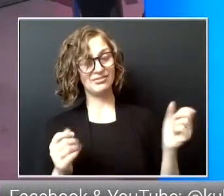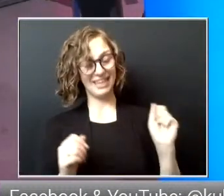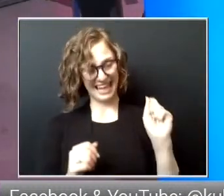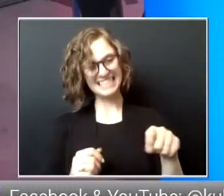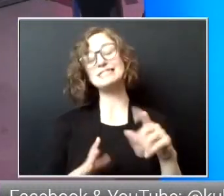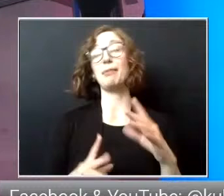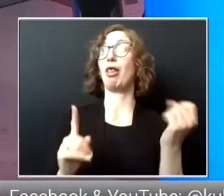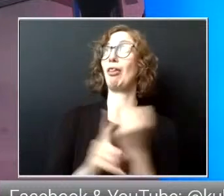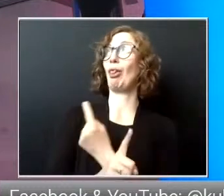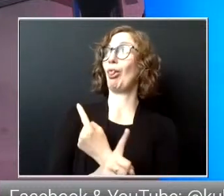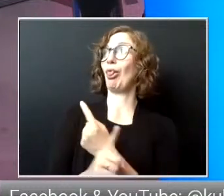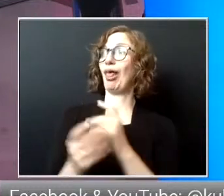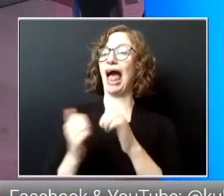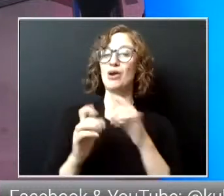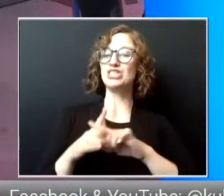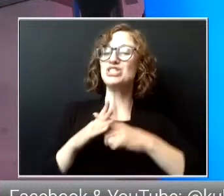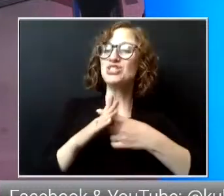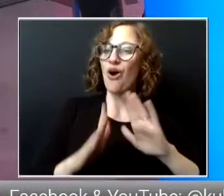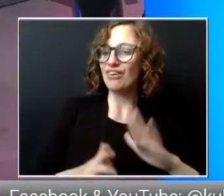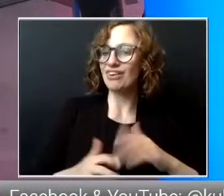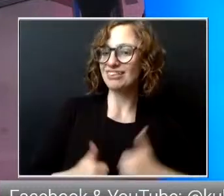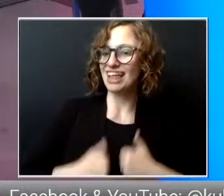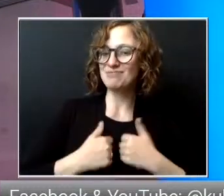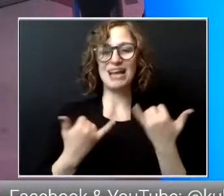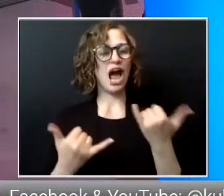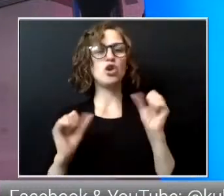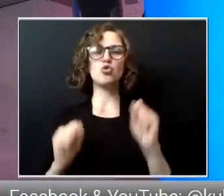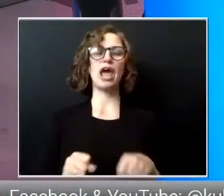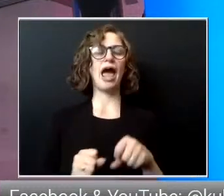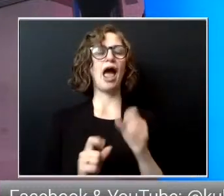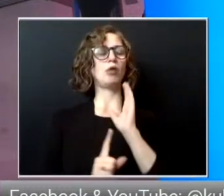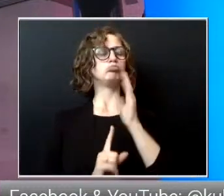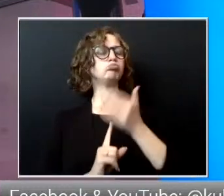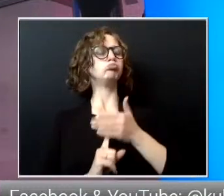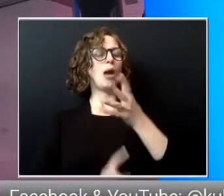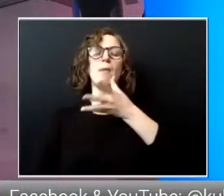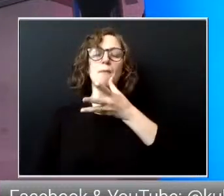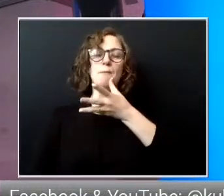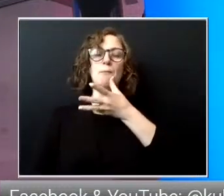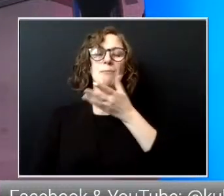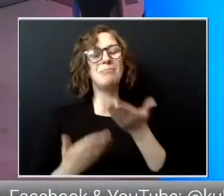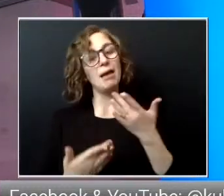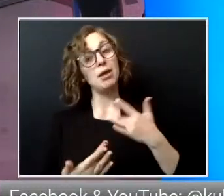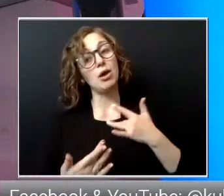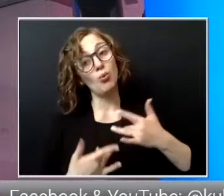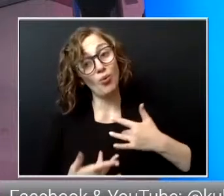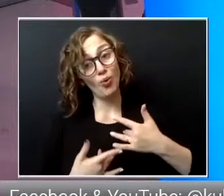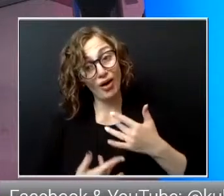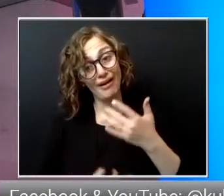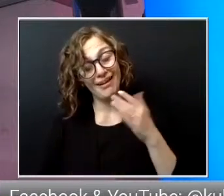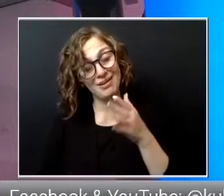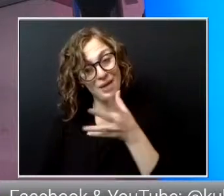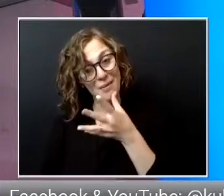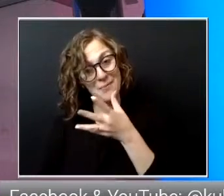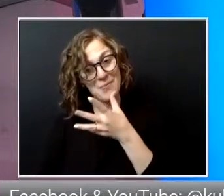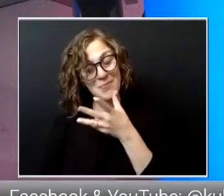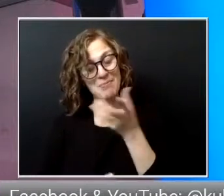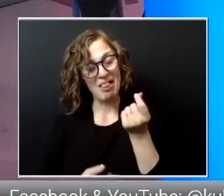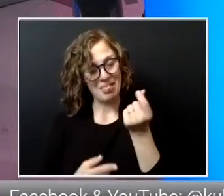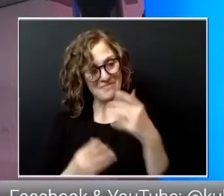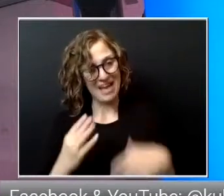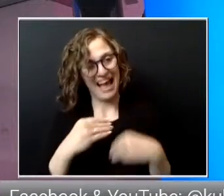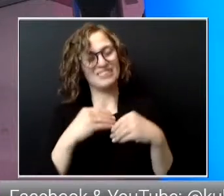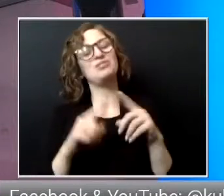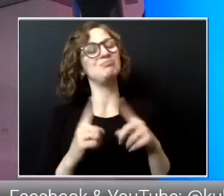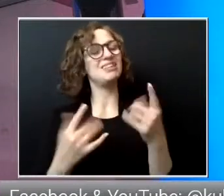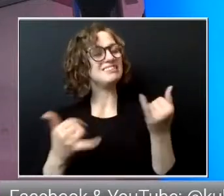you can be a mom. Yes. And just a mom. Right. Maybe a worried mom. Yeah. With a little extra worry, but still you get to have a normal life with him.